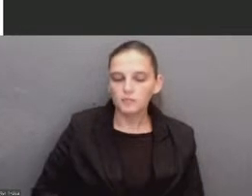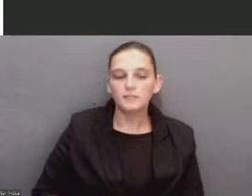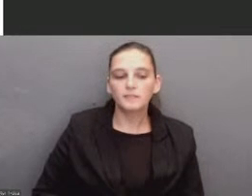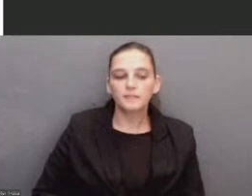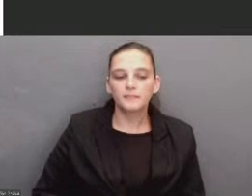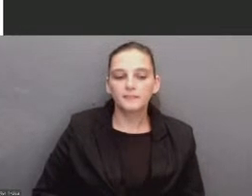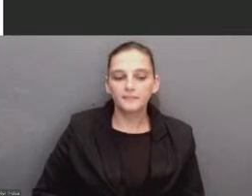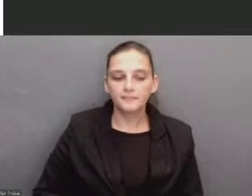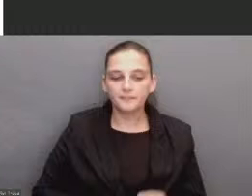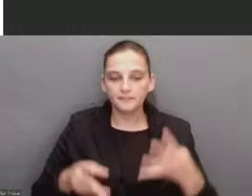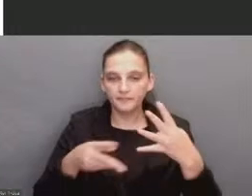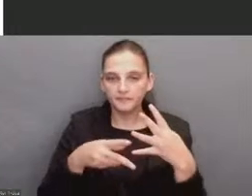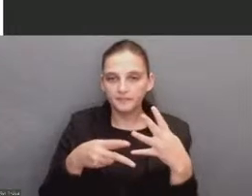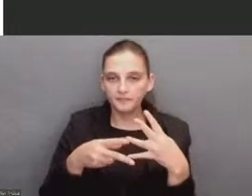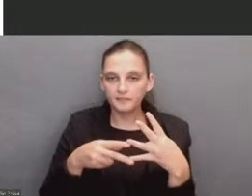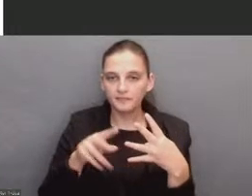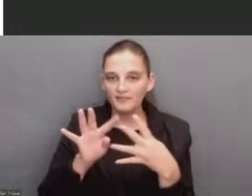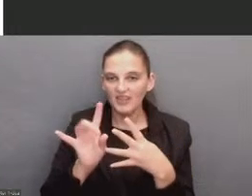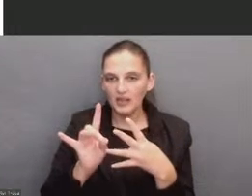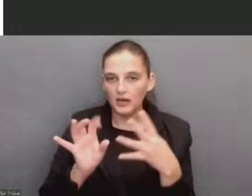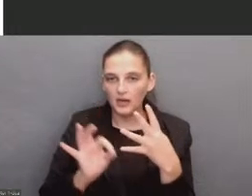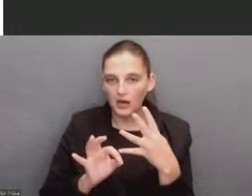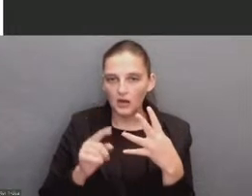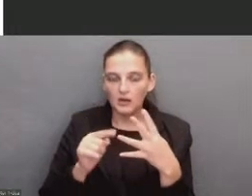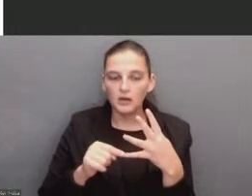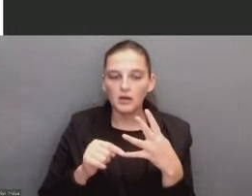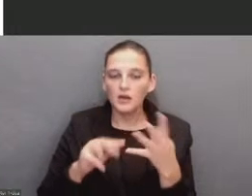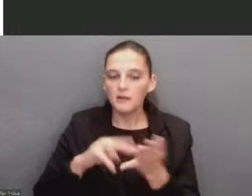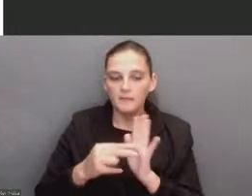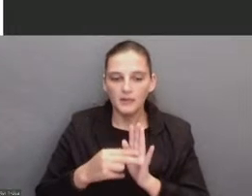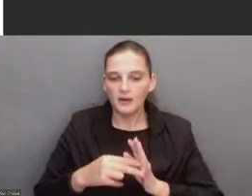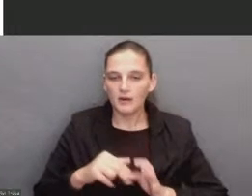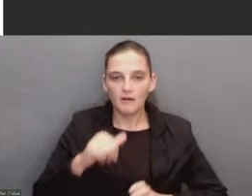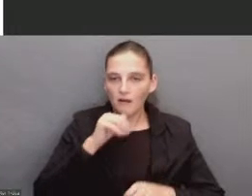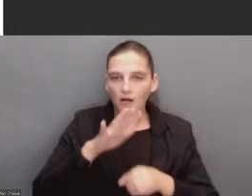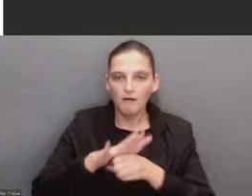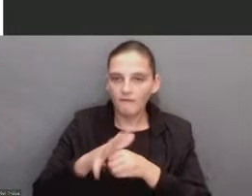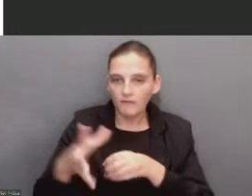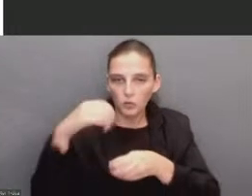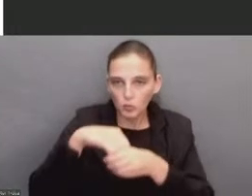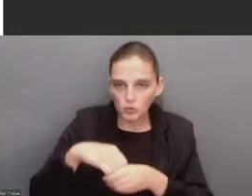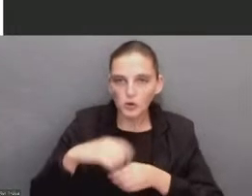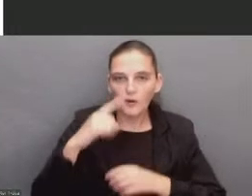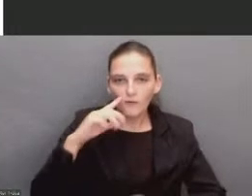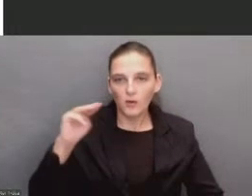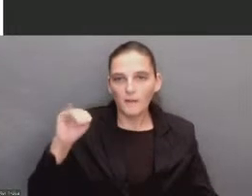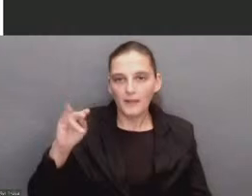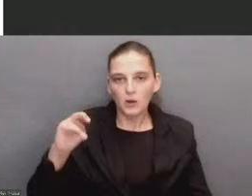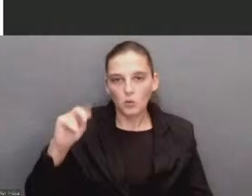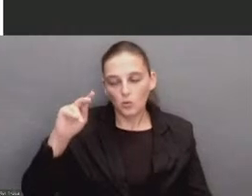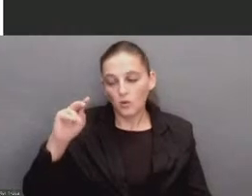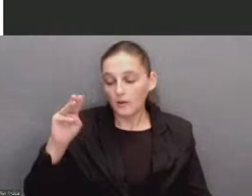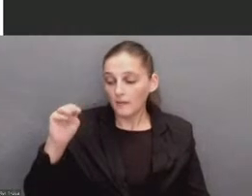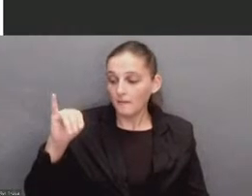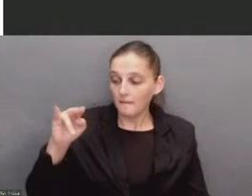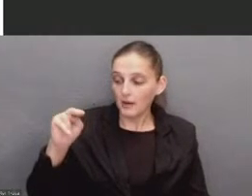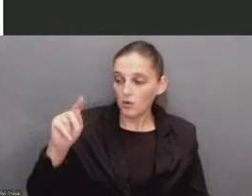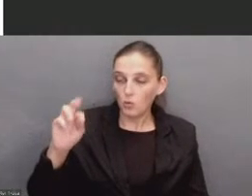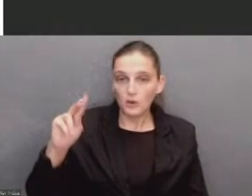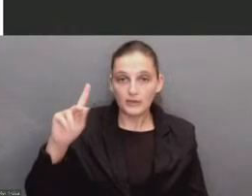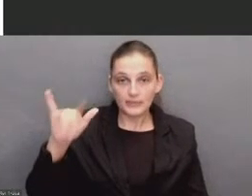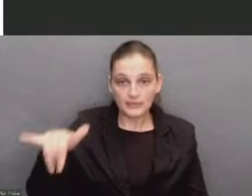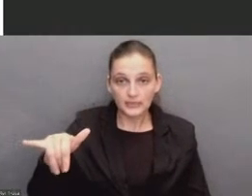state similarly talks about a lack of inclusion of minoritized communities in clinical trials, again, leaving gaps in our understanding